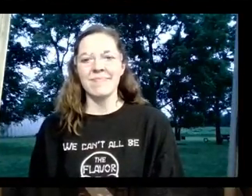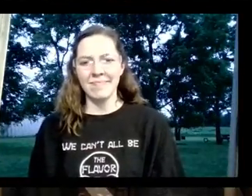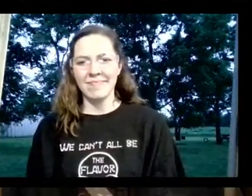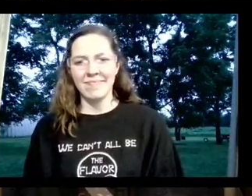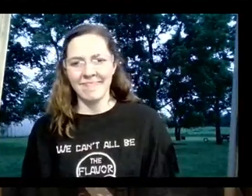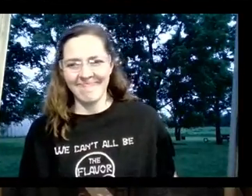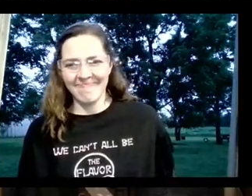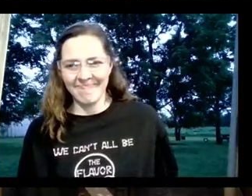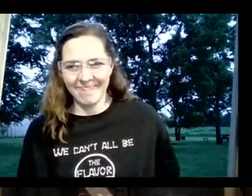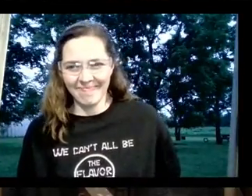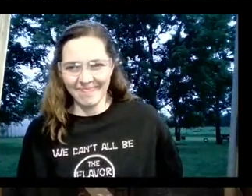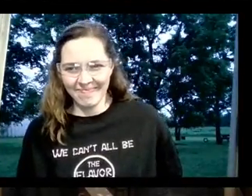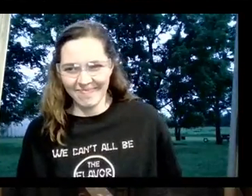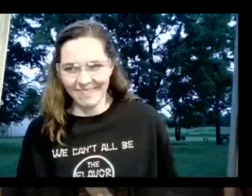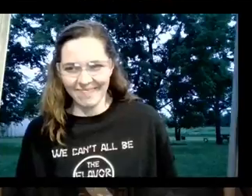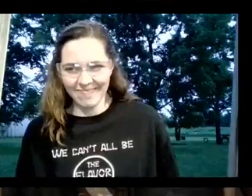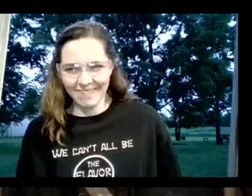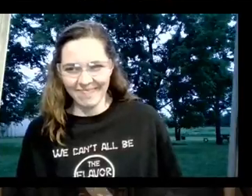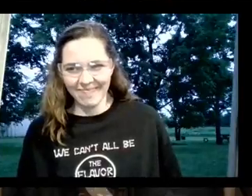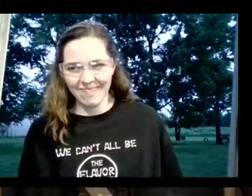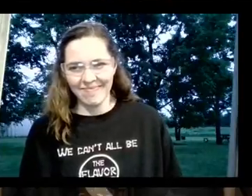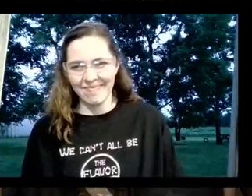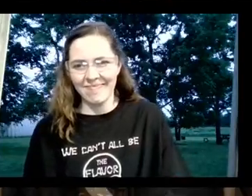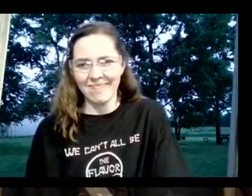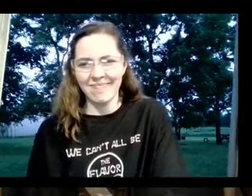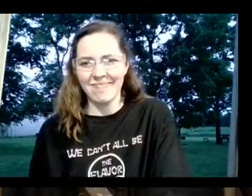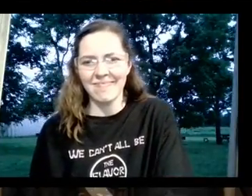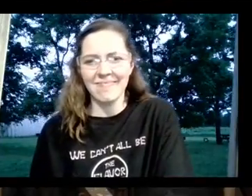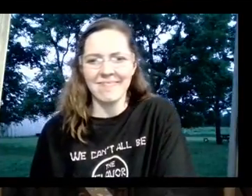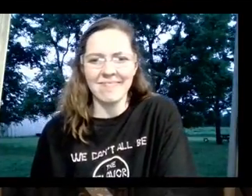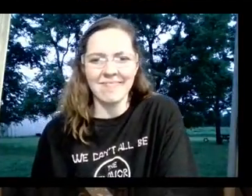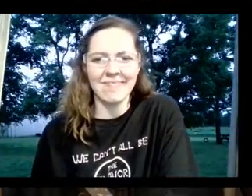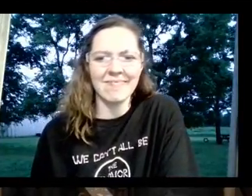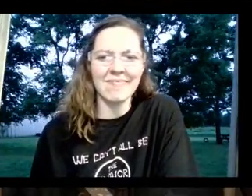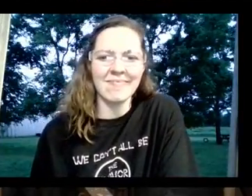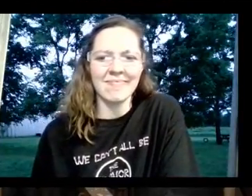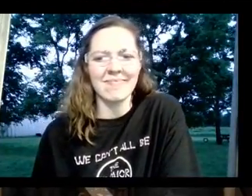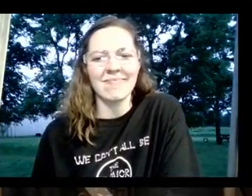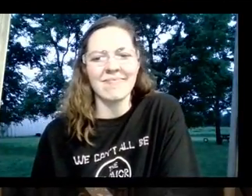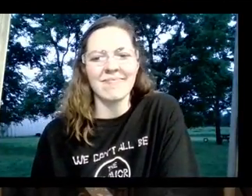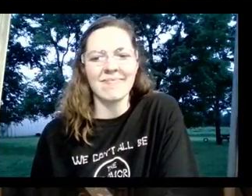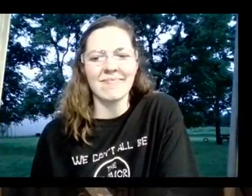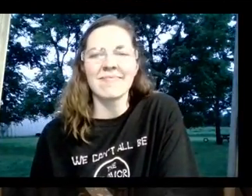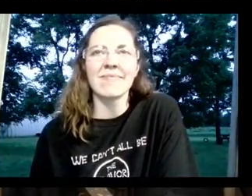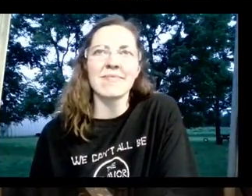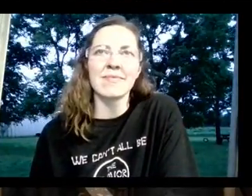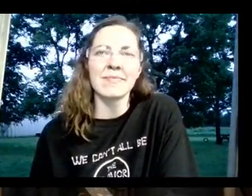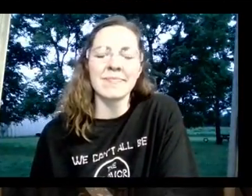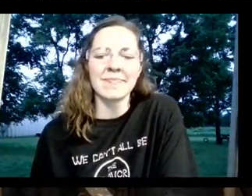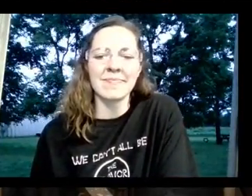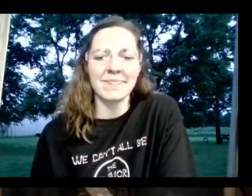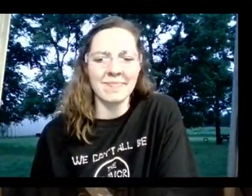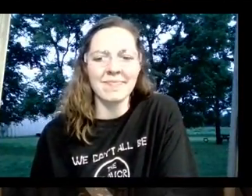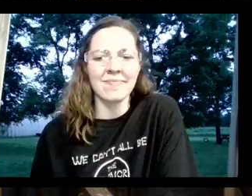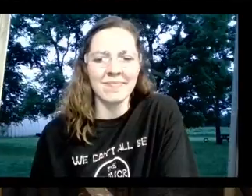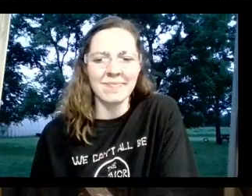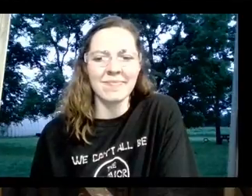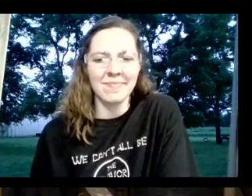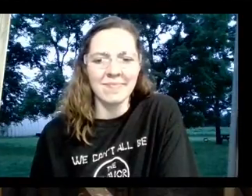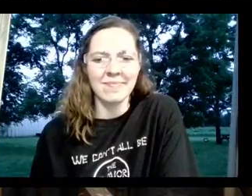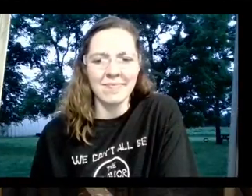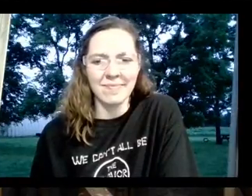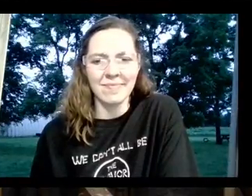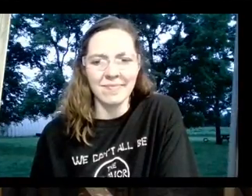questions. Again, thank you all for the super chatters. Thank you to everyone who's decided to collaborate with me in doing this little wrought iron